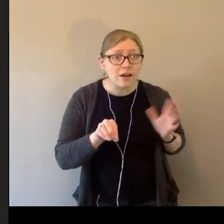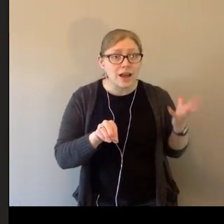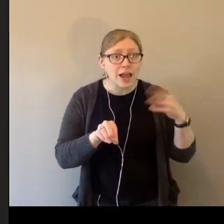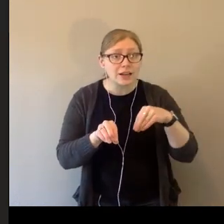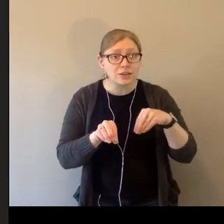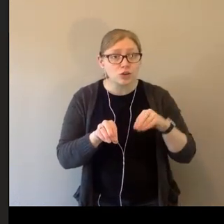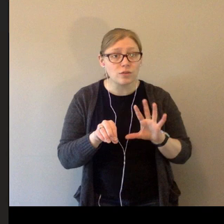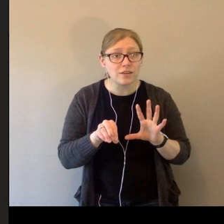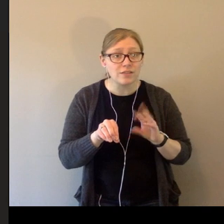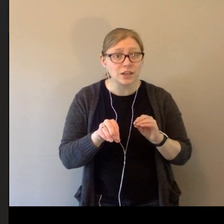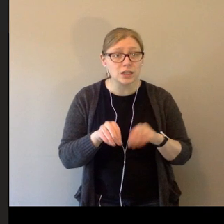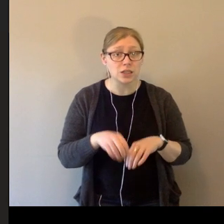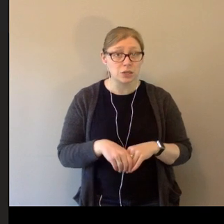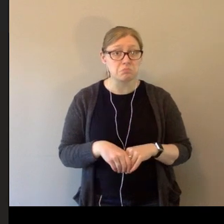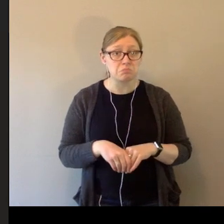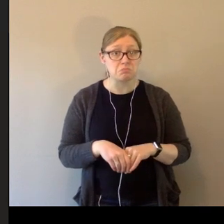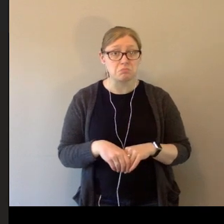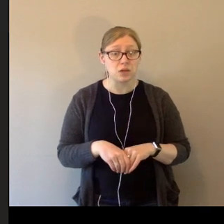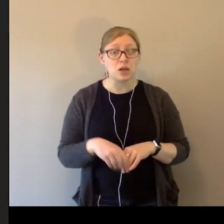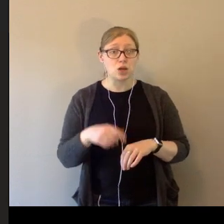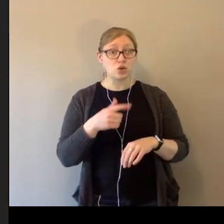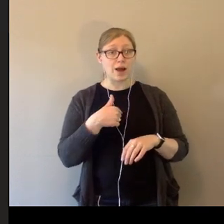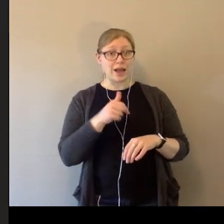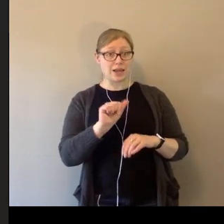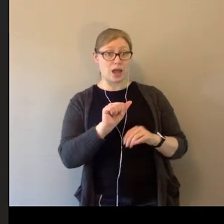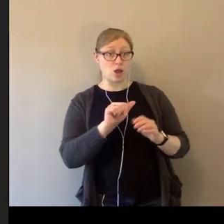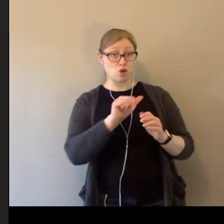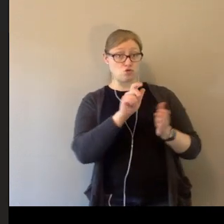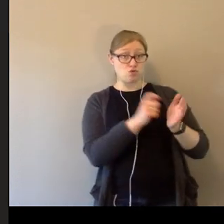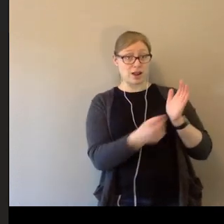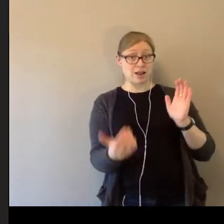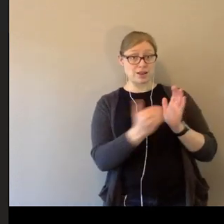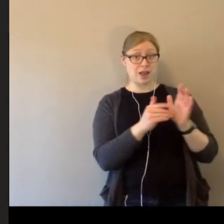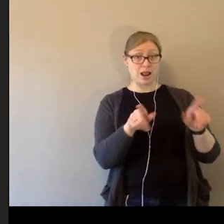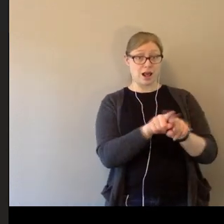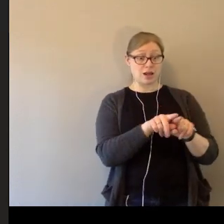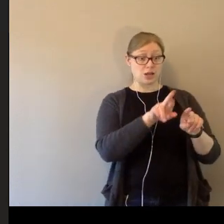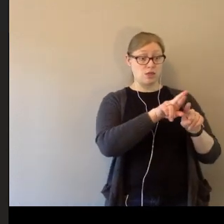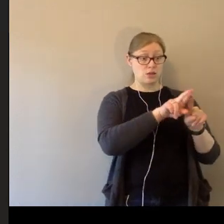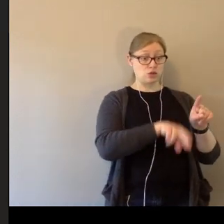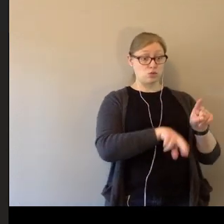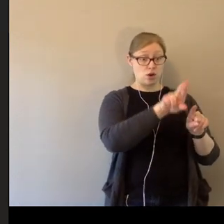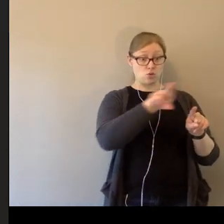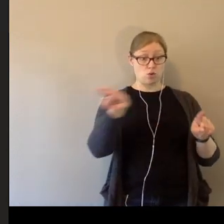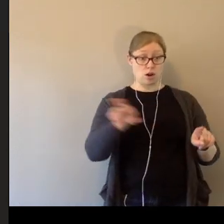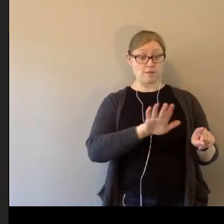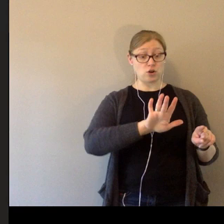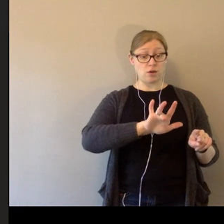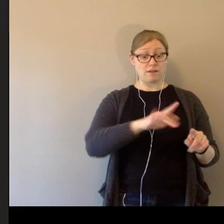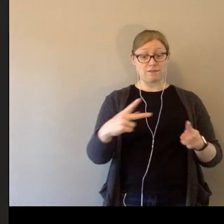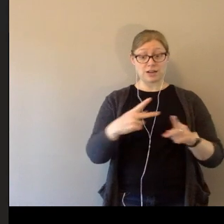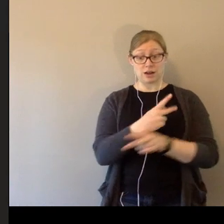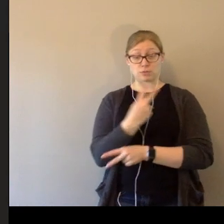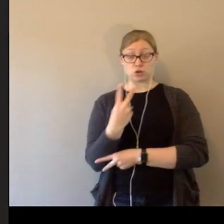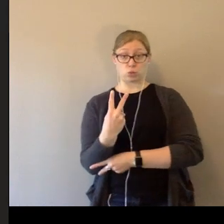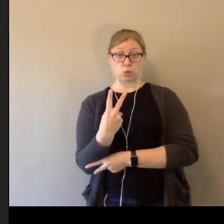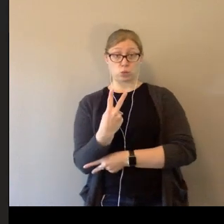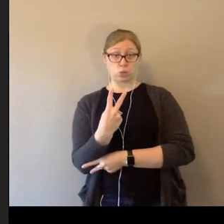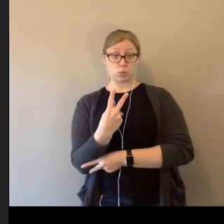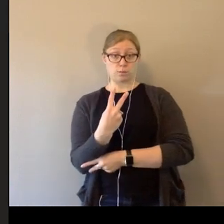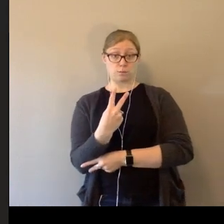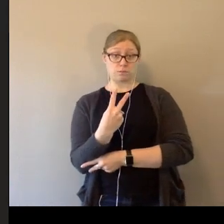can rewrite this as the square root of 25 times 2. And we know from our rules